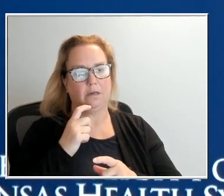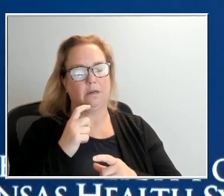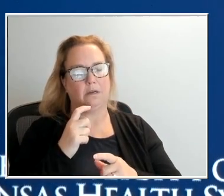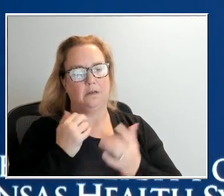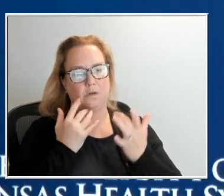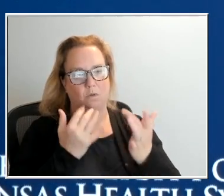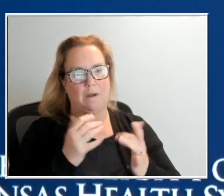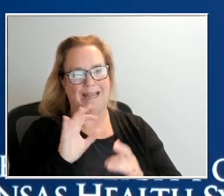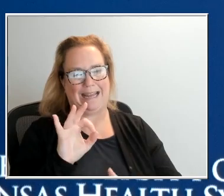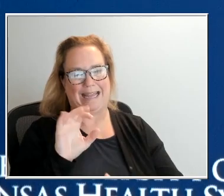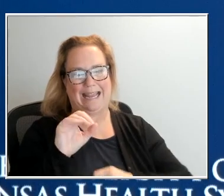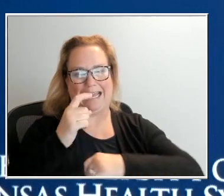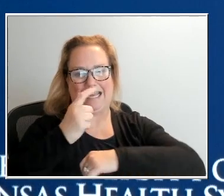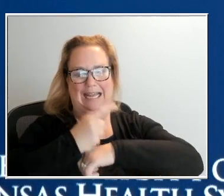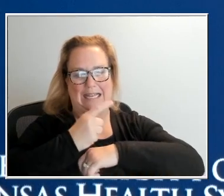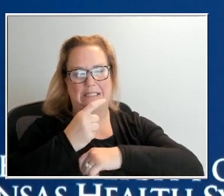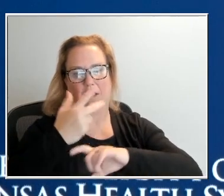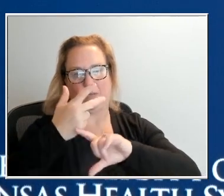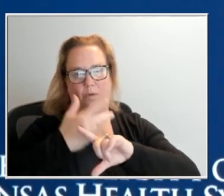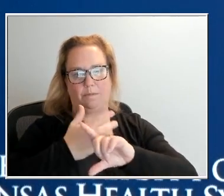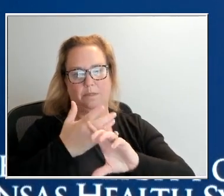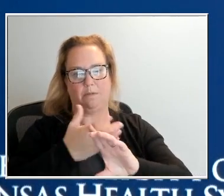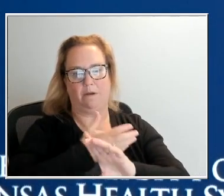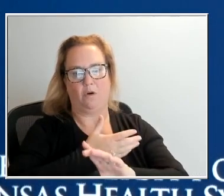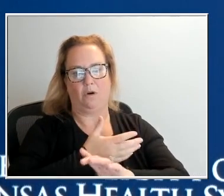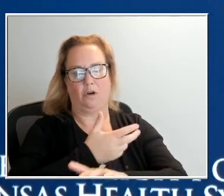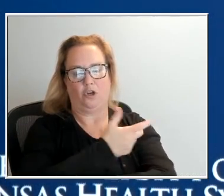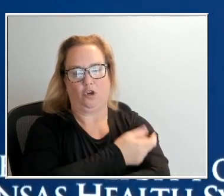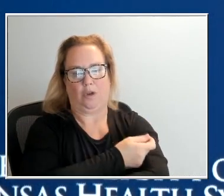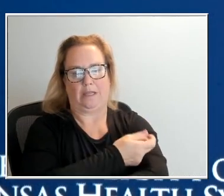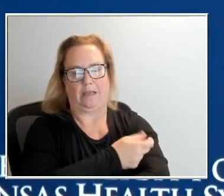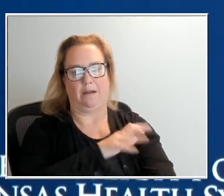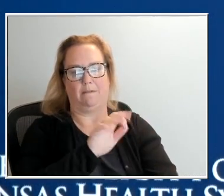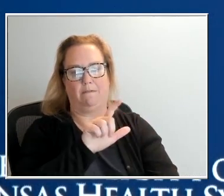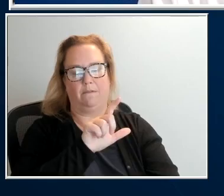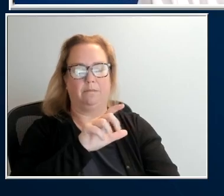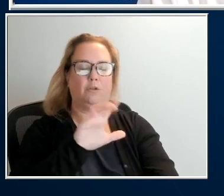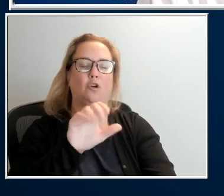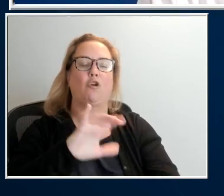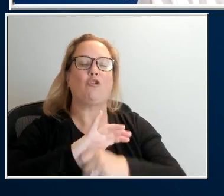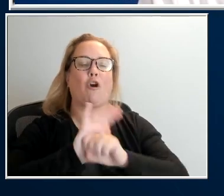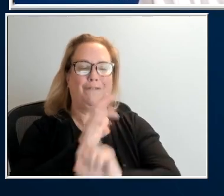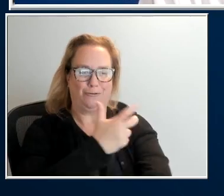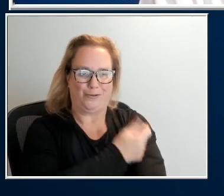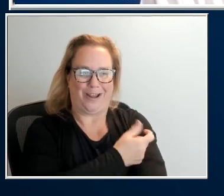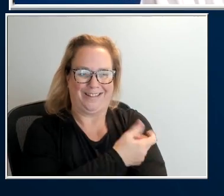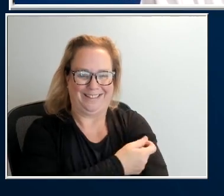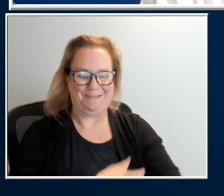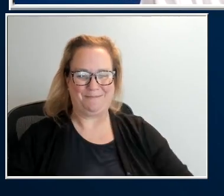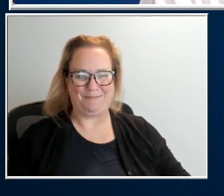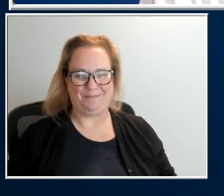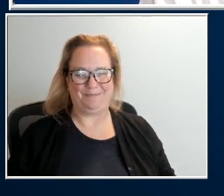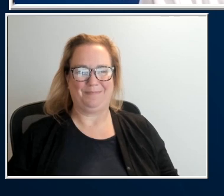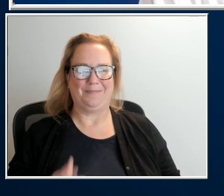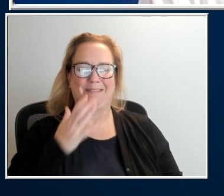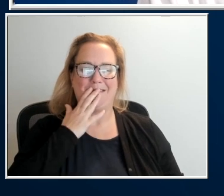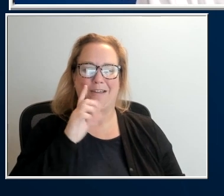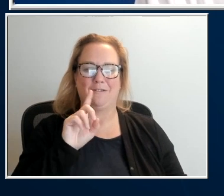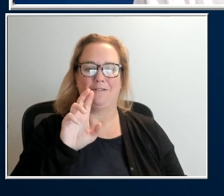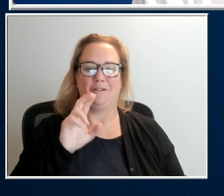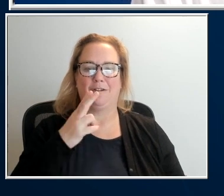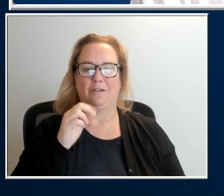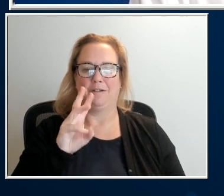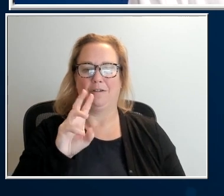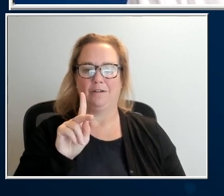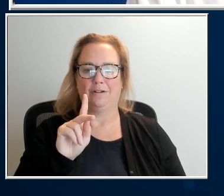90 days, 3 months before you get that updated COVID vaccine. Right. Thanks, Dr. Hawkinson. Yeah. Certainly sounds like as people went